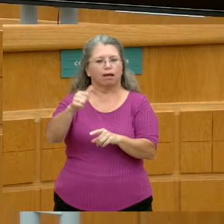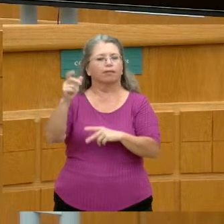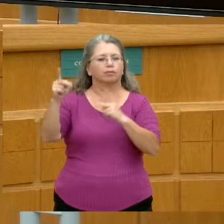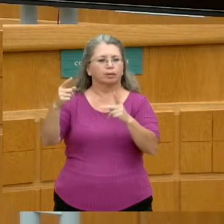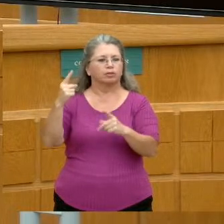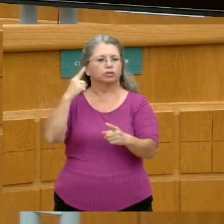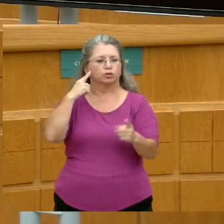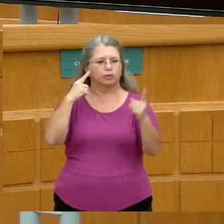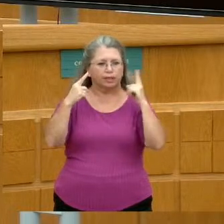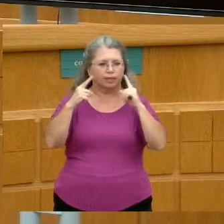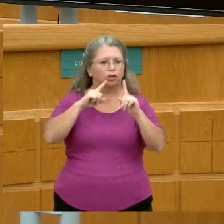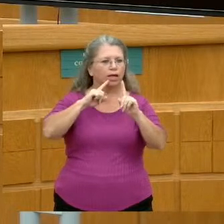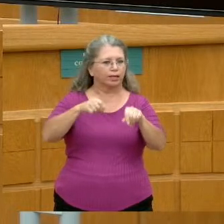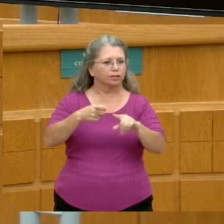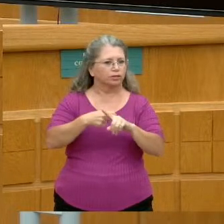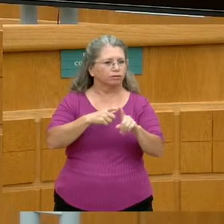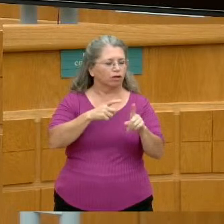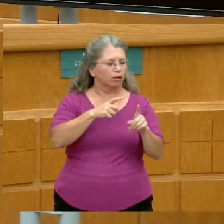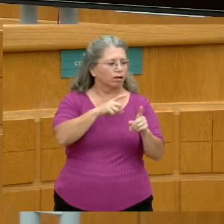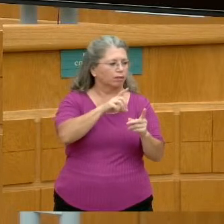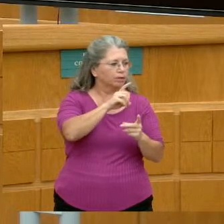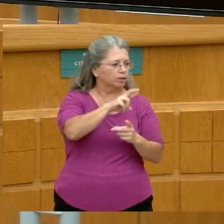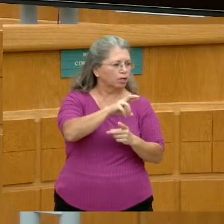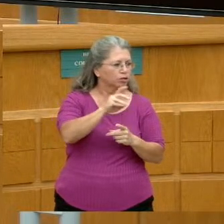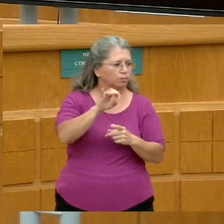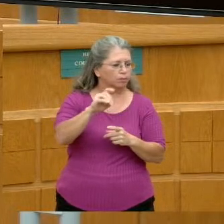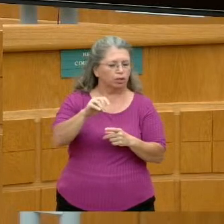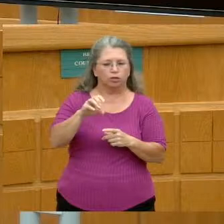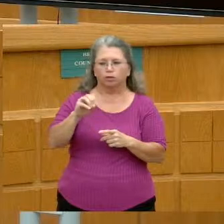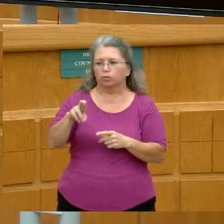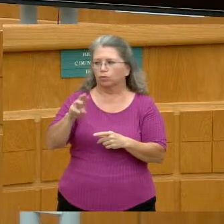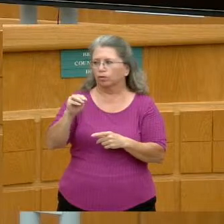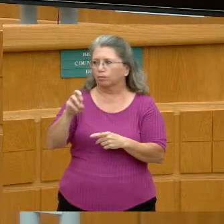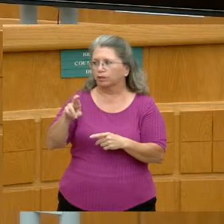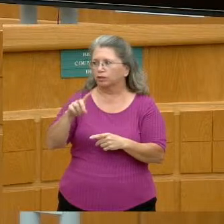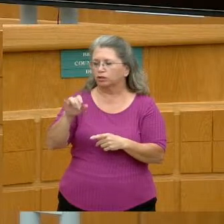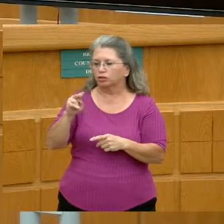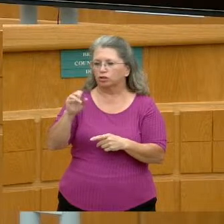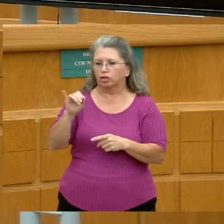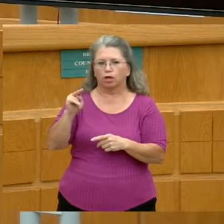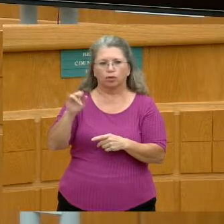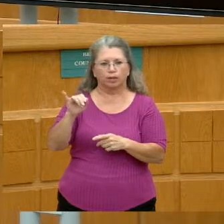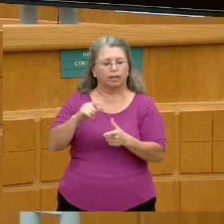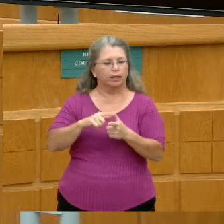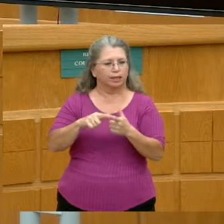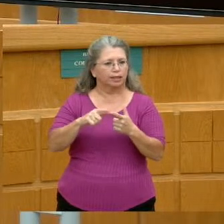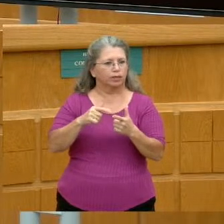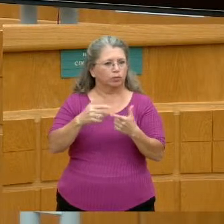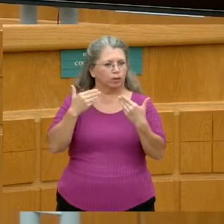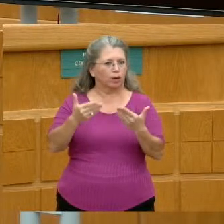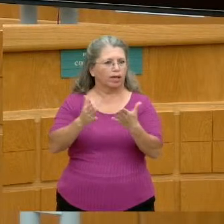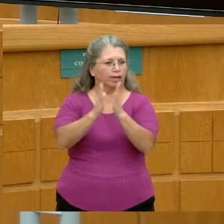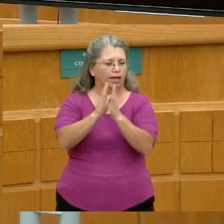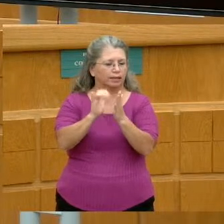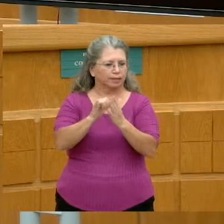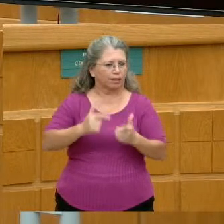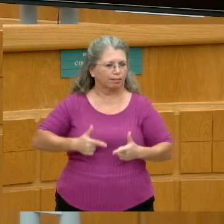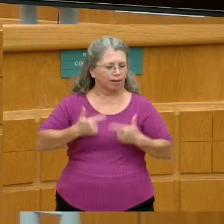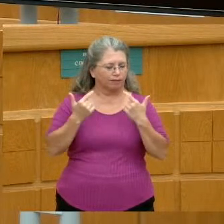Dr. Bird or Mr. Zanoni, we go ahead and ask them